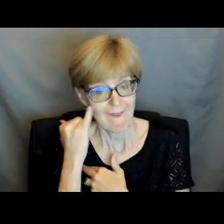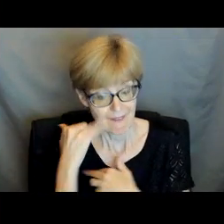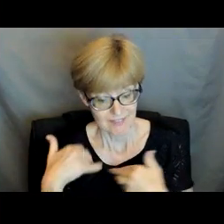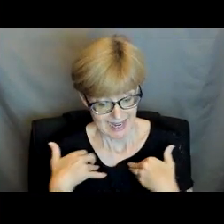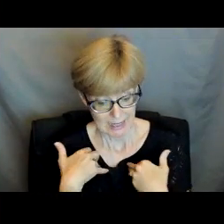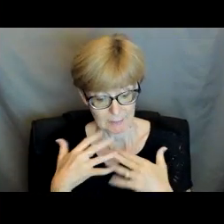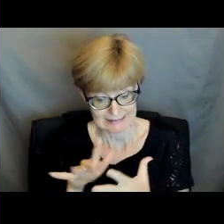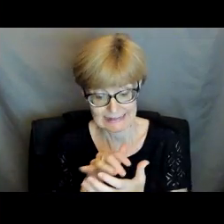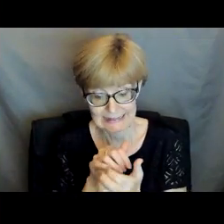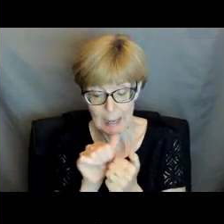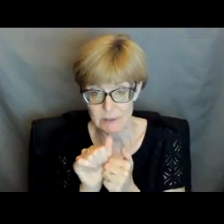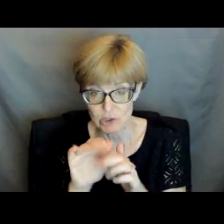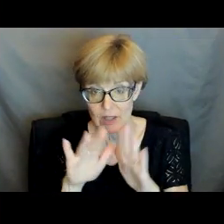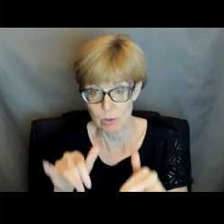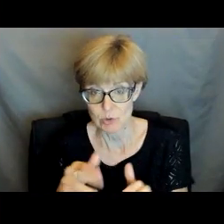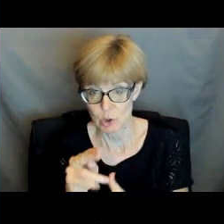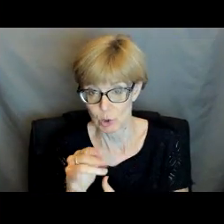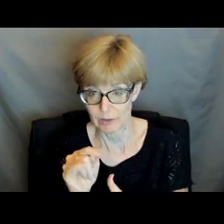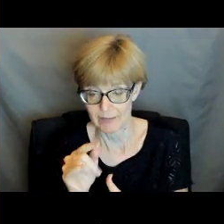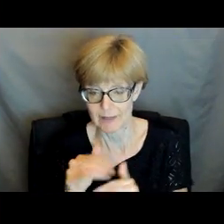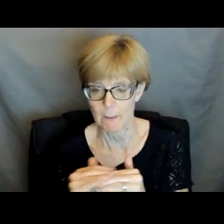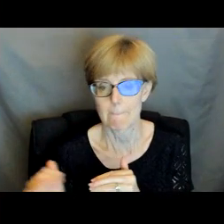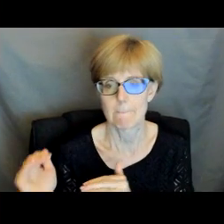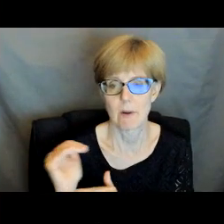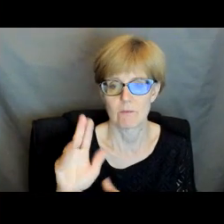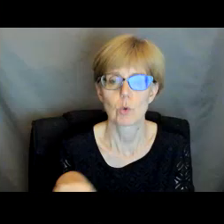unit beyond normal wear and tear.